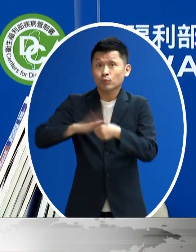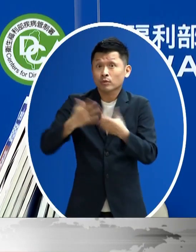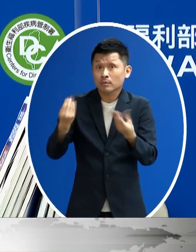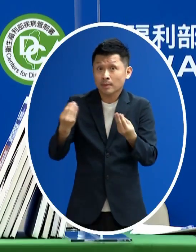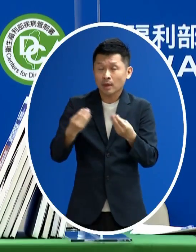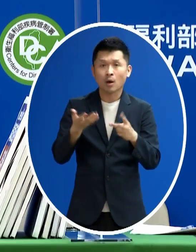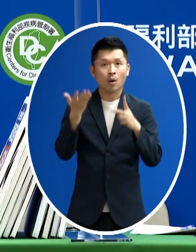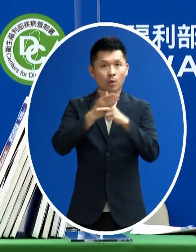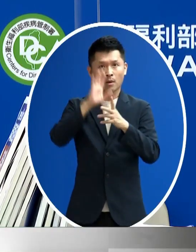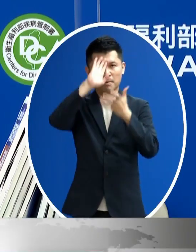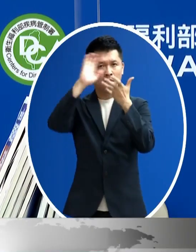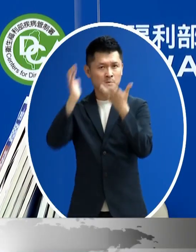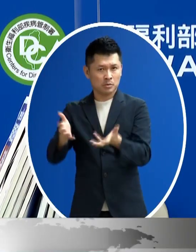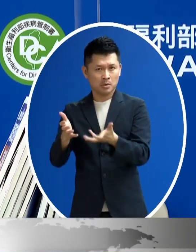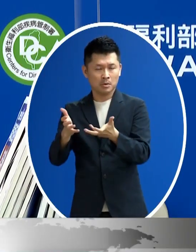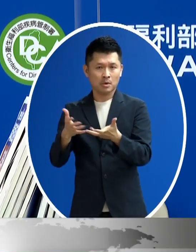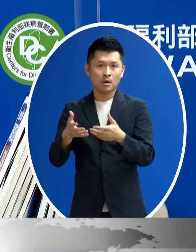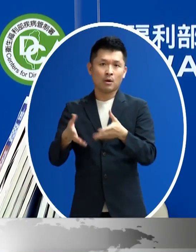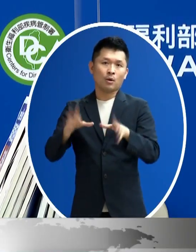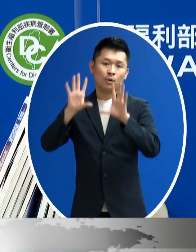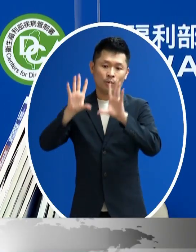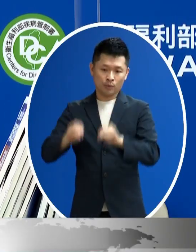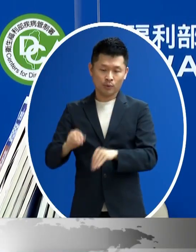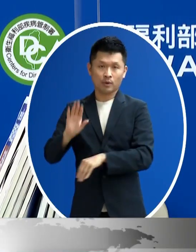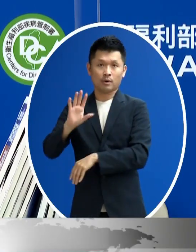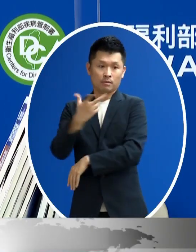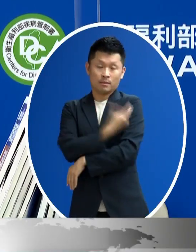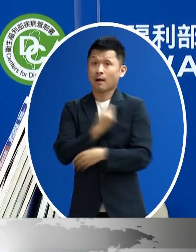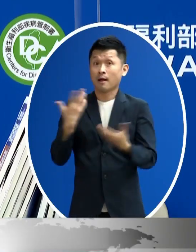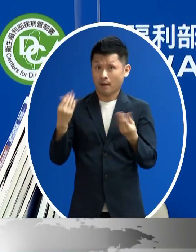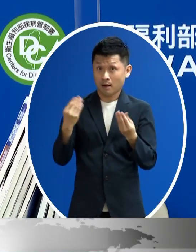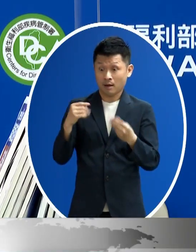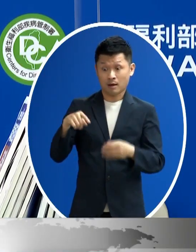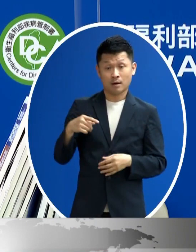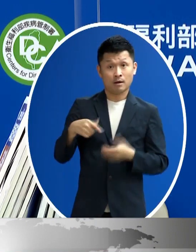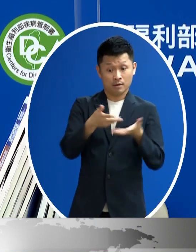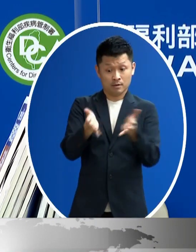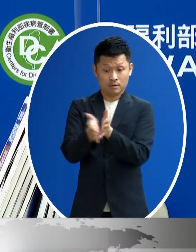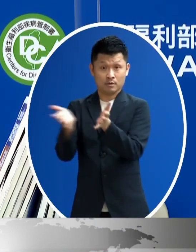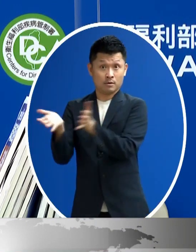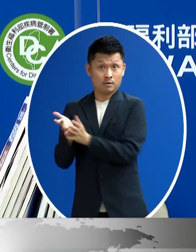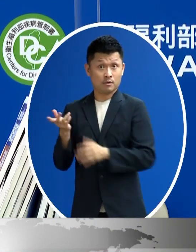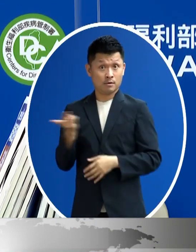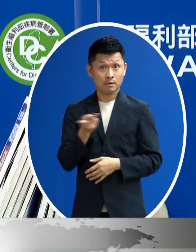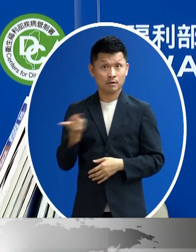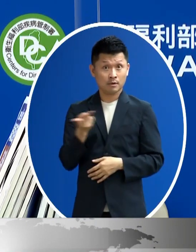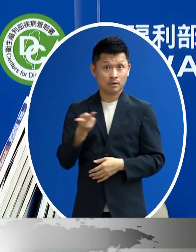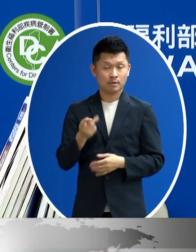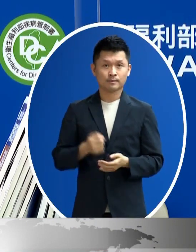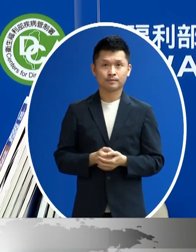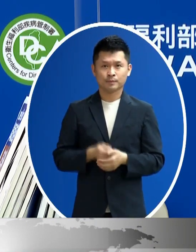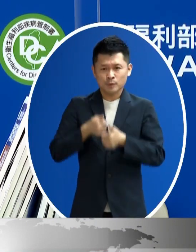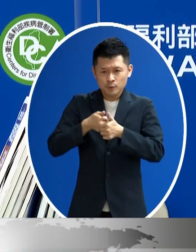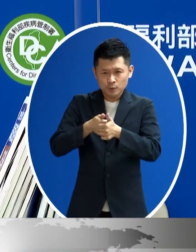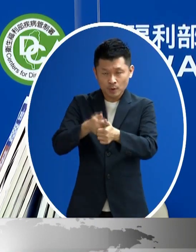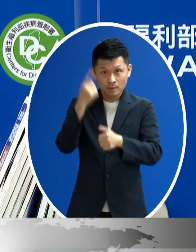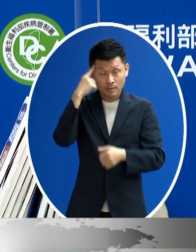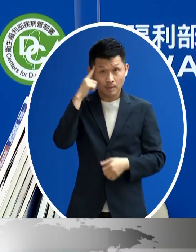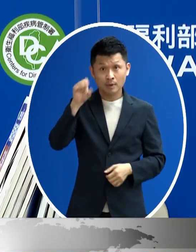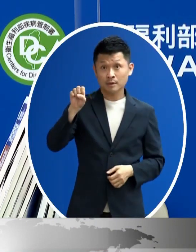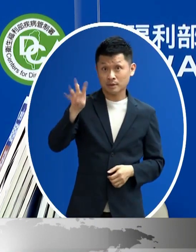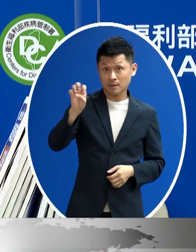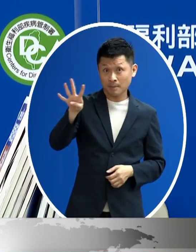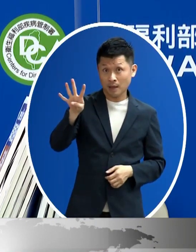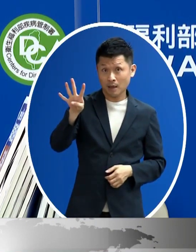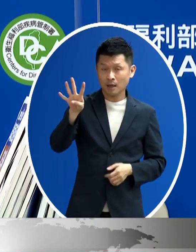Among mild cases who didn't get a follow-up vaccination and severe cases who didn't get a follow-up vaccination, you can see that after 400 days